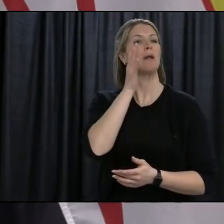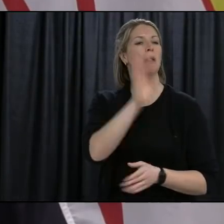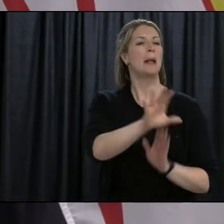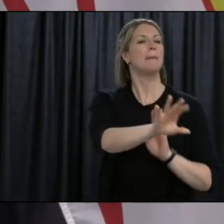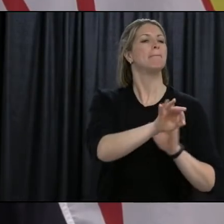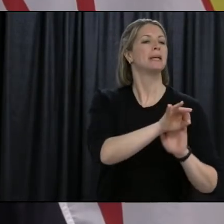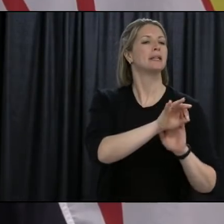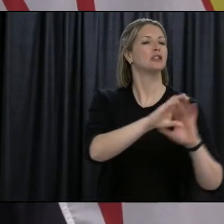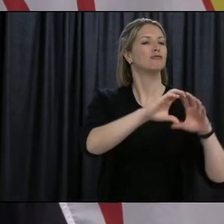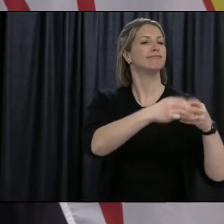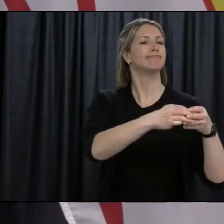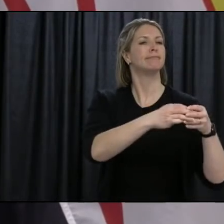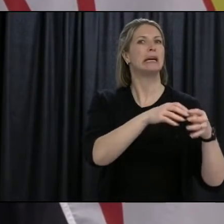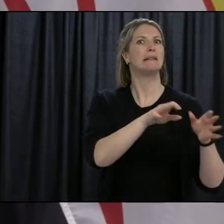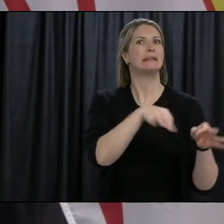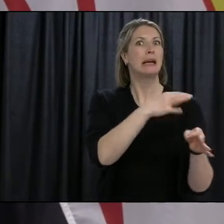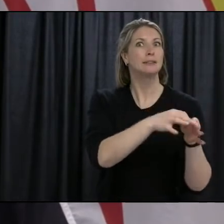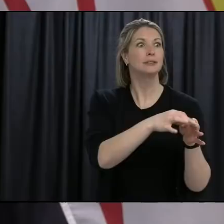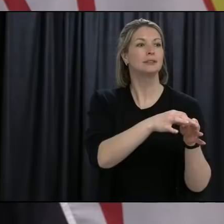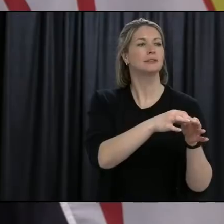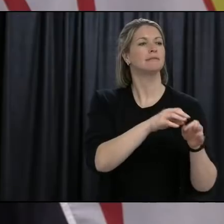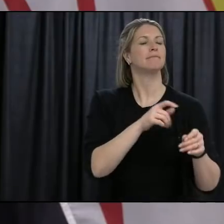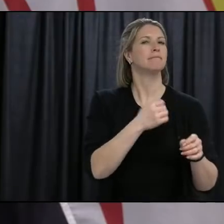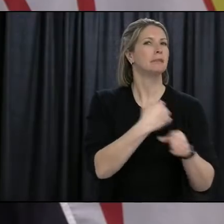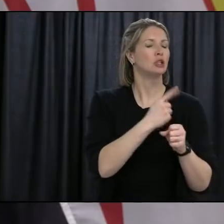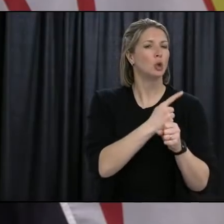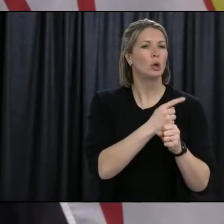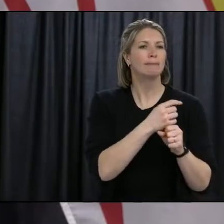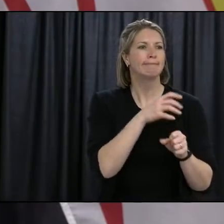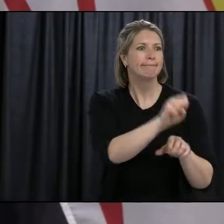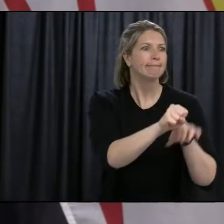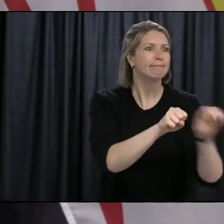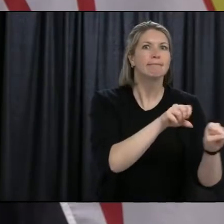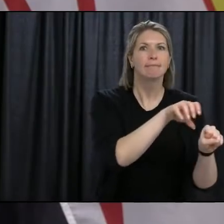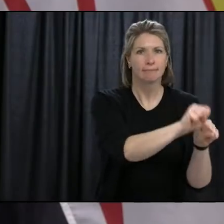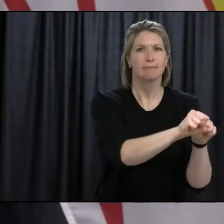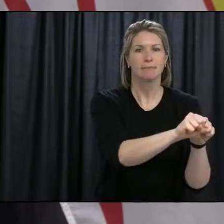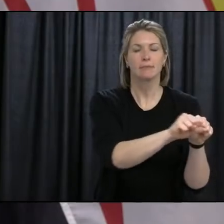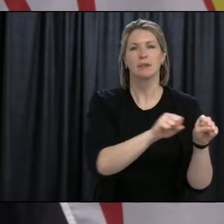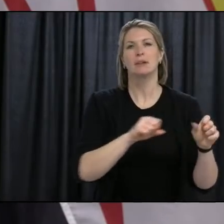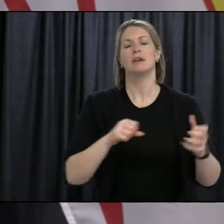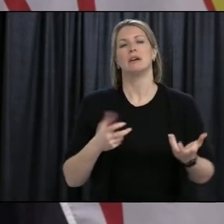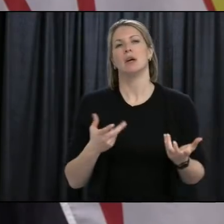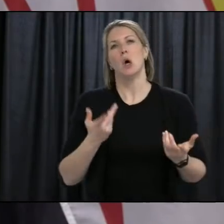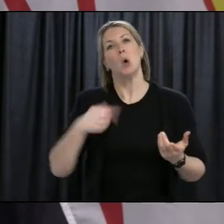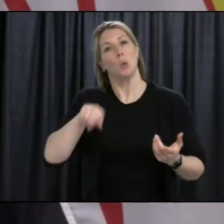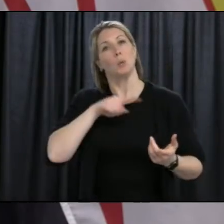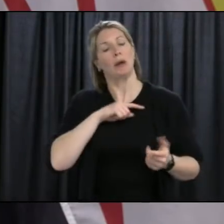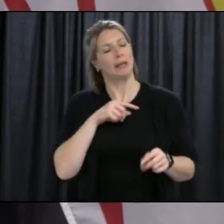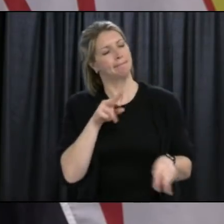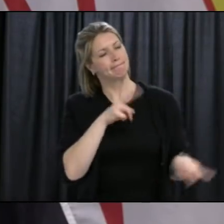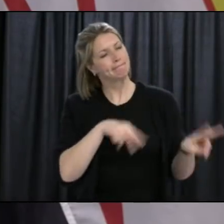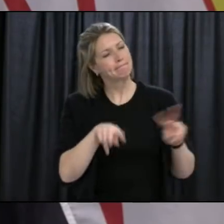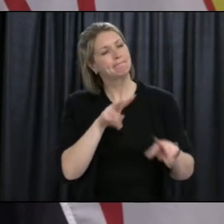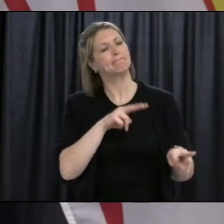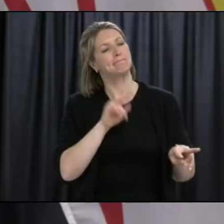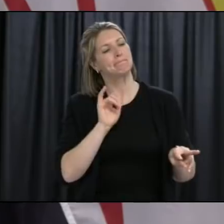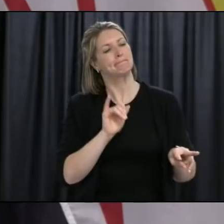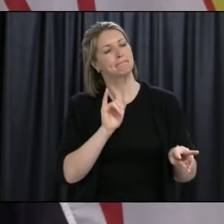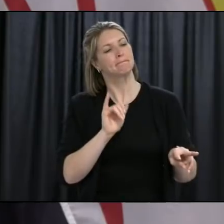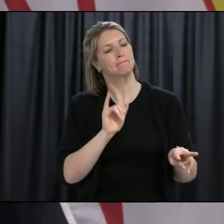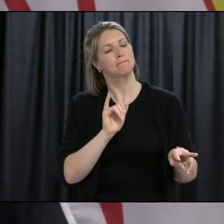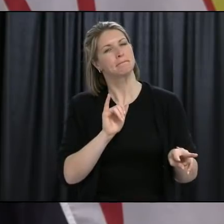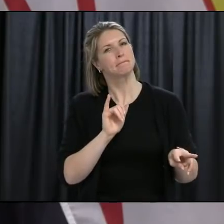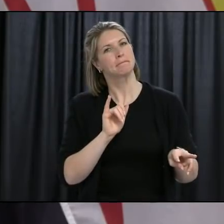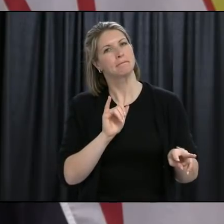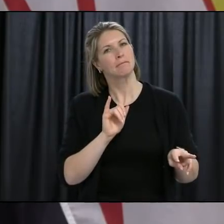more frequently than they test sort of the general population. So even when we're looking at those number of people tested, some of